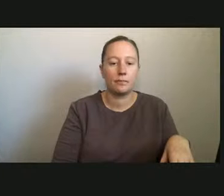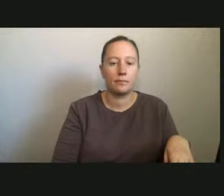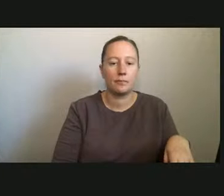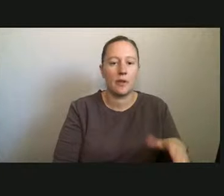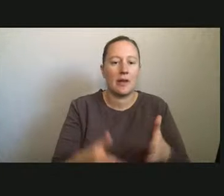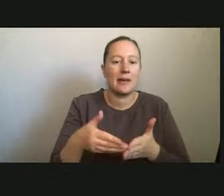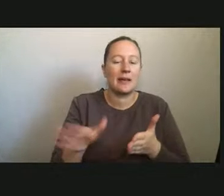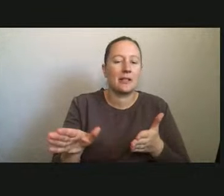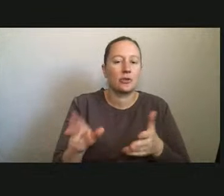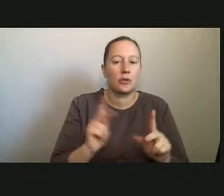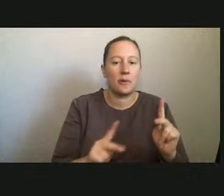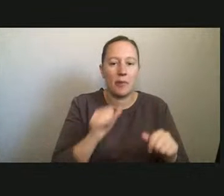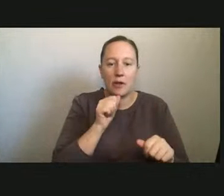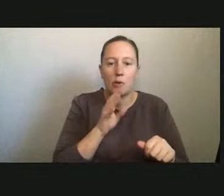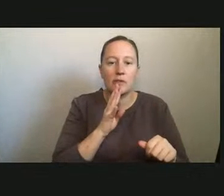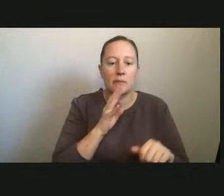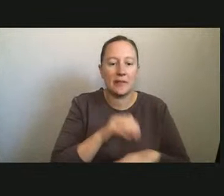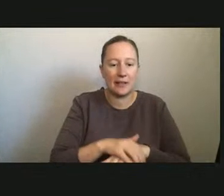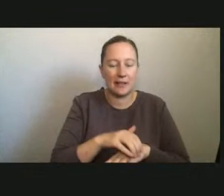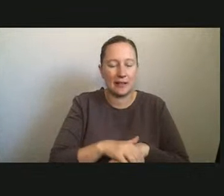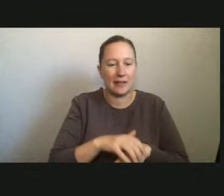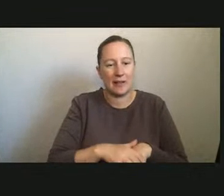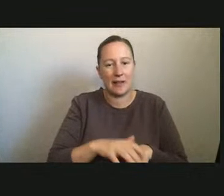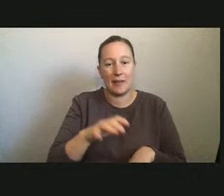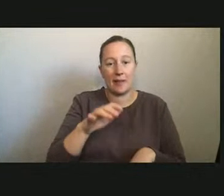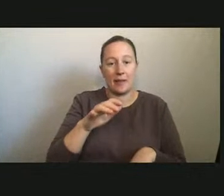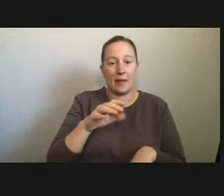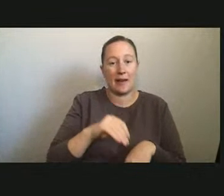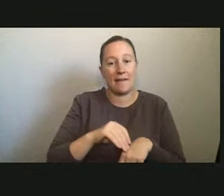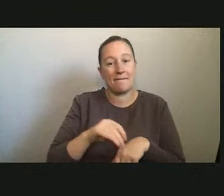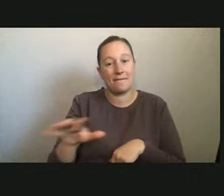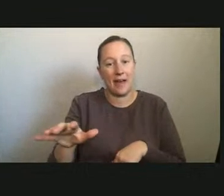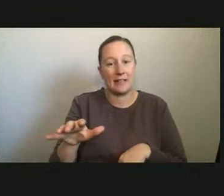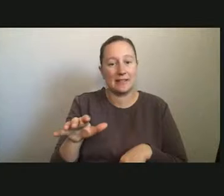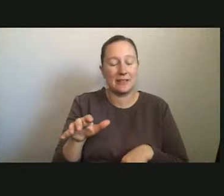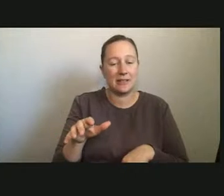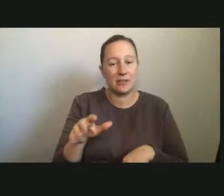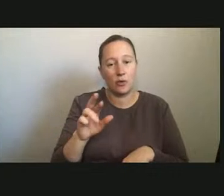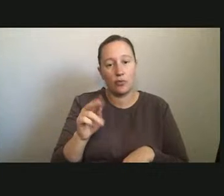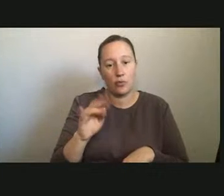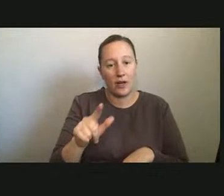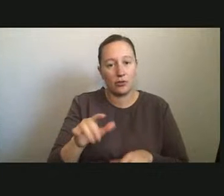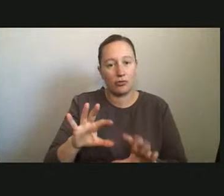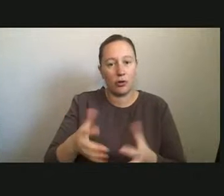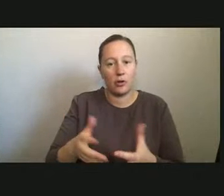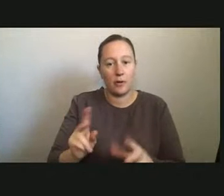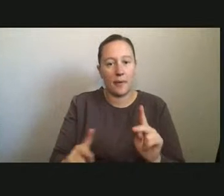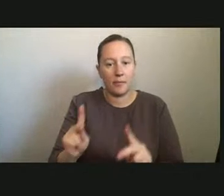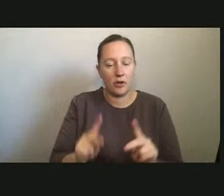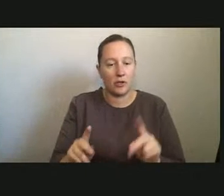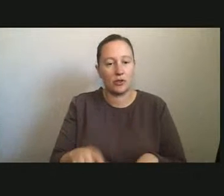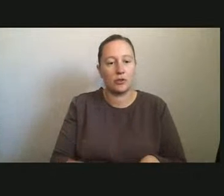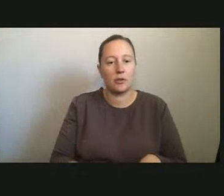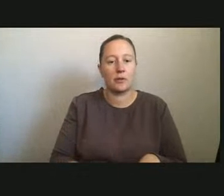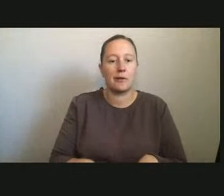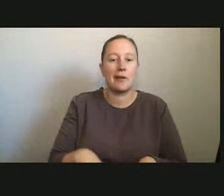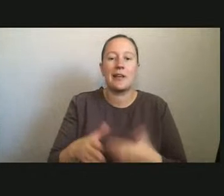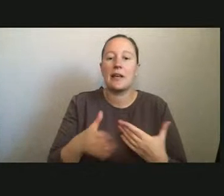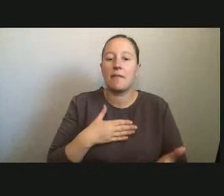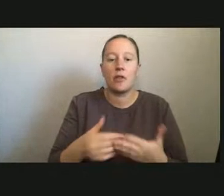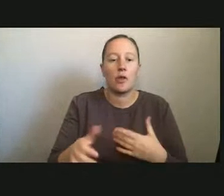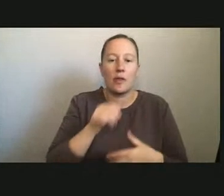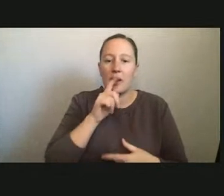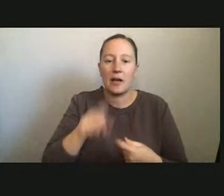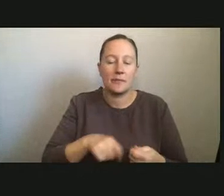excluding people who do not speak English, which disproportionately affects racial and ethnic minority populations, even though they didn't specifically